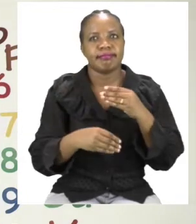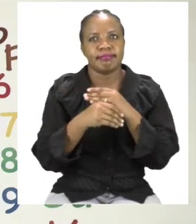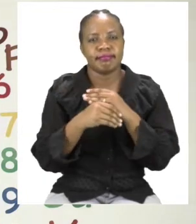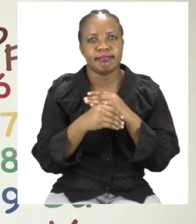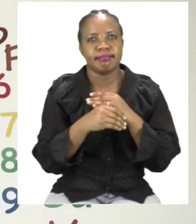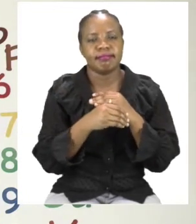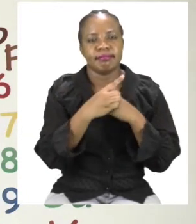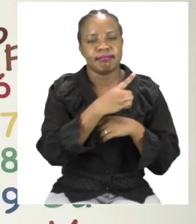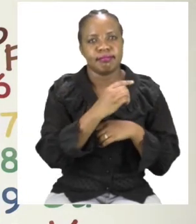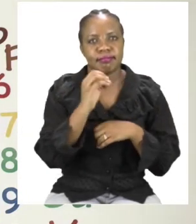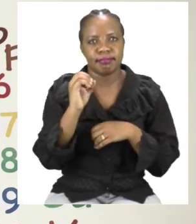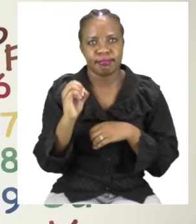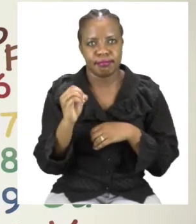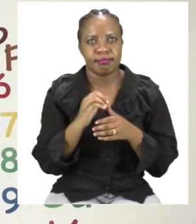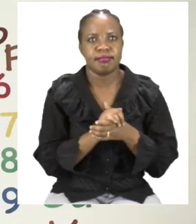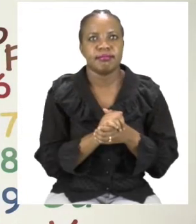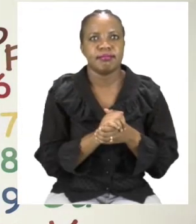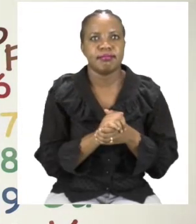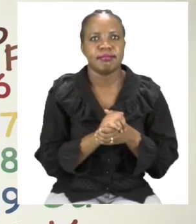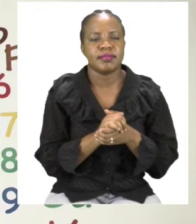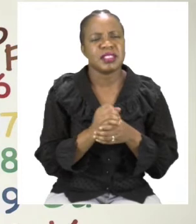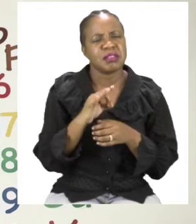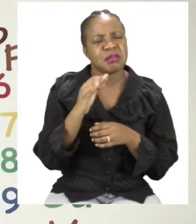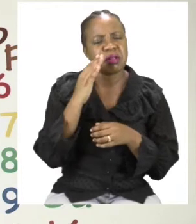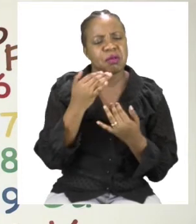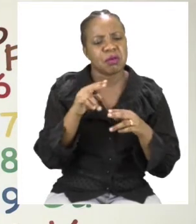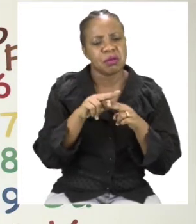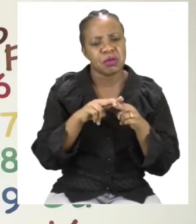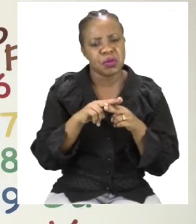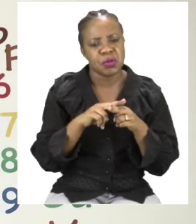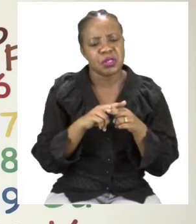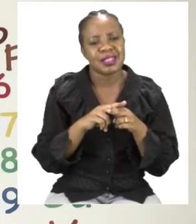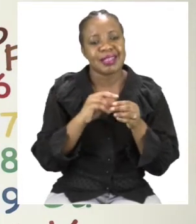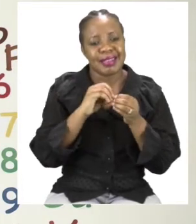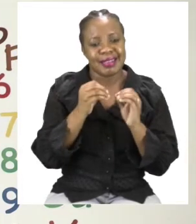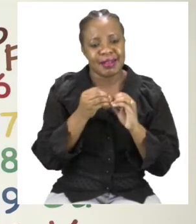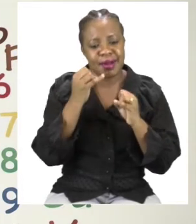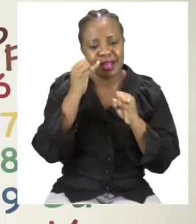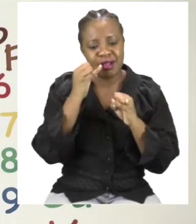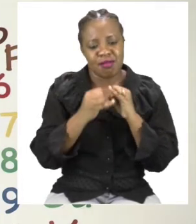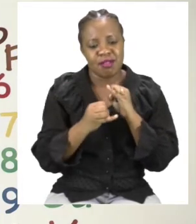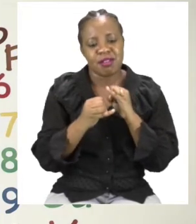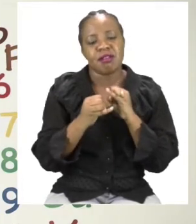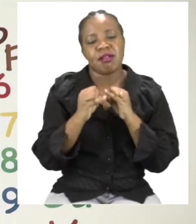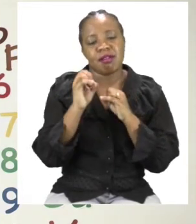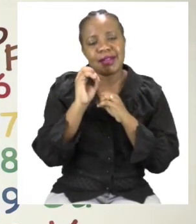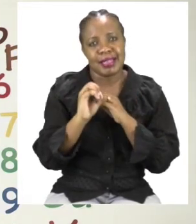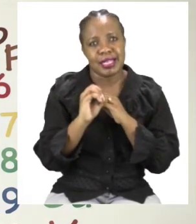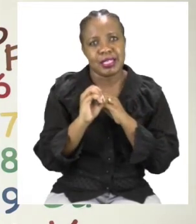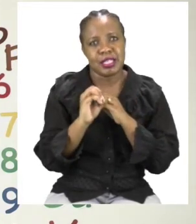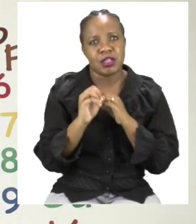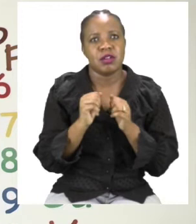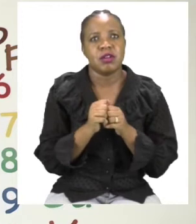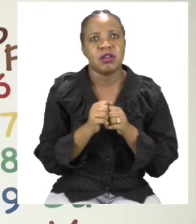decade number, we already know that 45 plus 10 equals